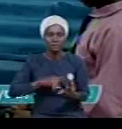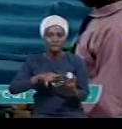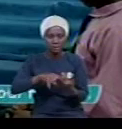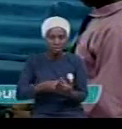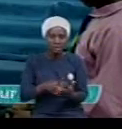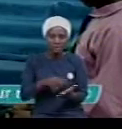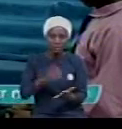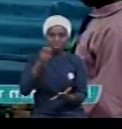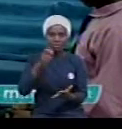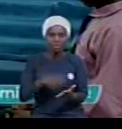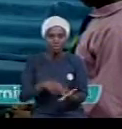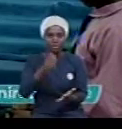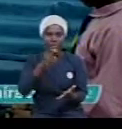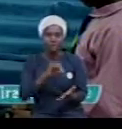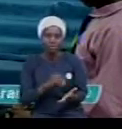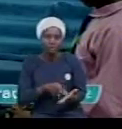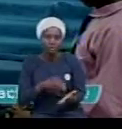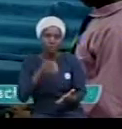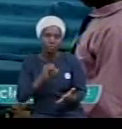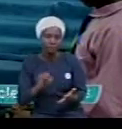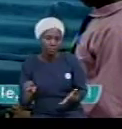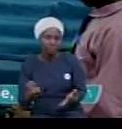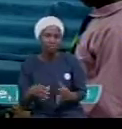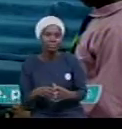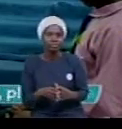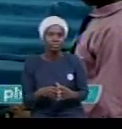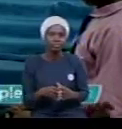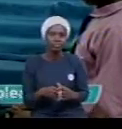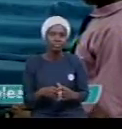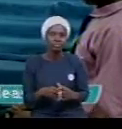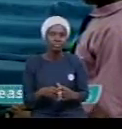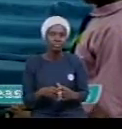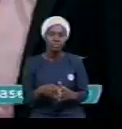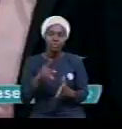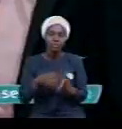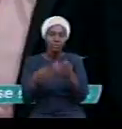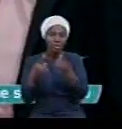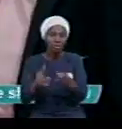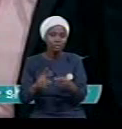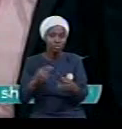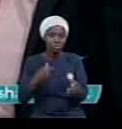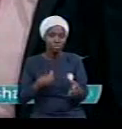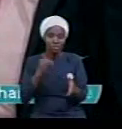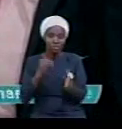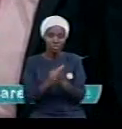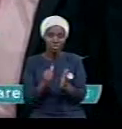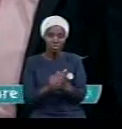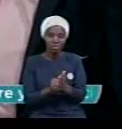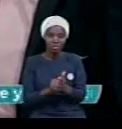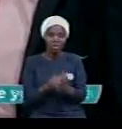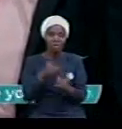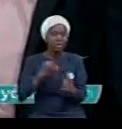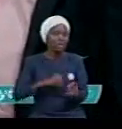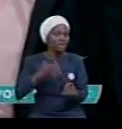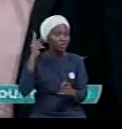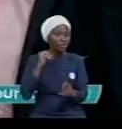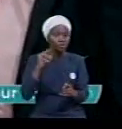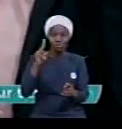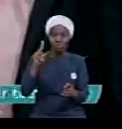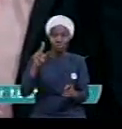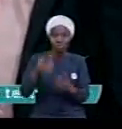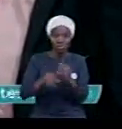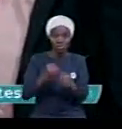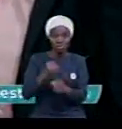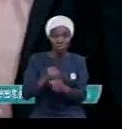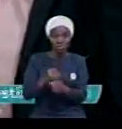I started jumping. So, and what really happened to me is that since my childhood days, when I was 3 years old, I fell